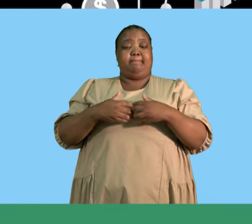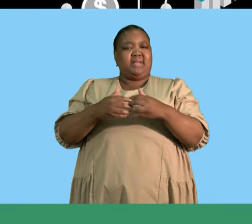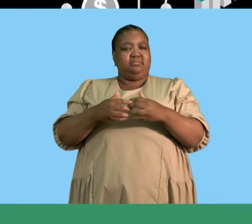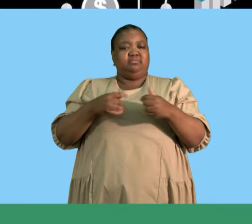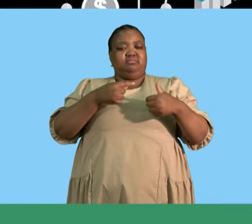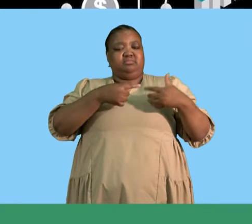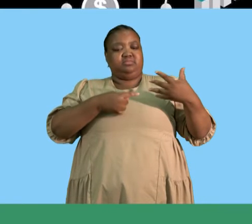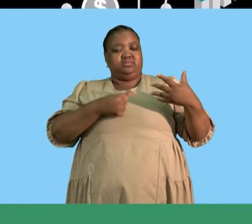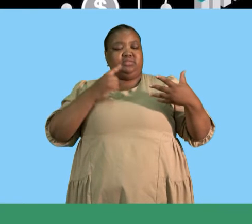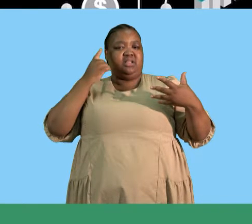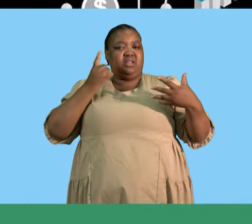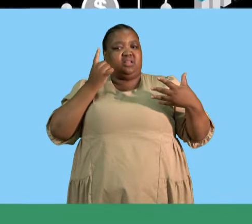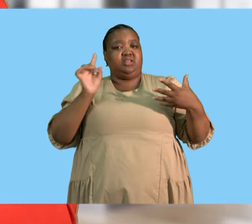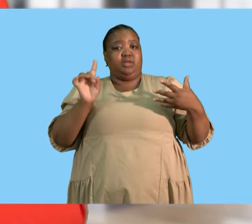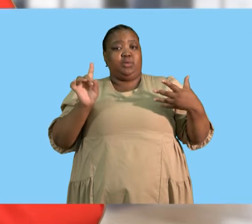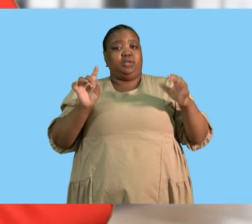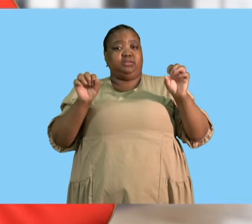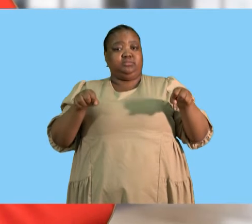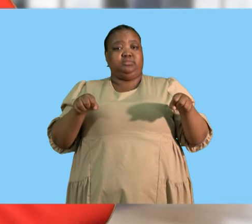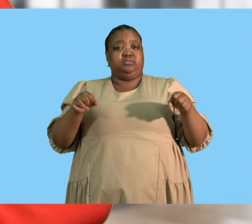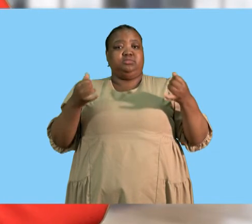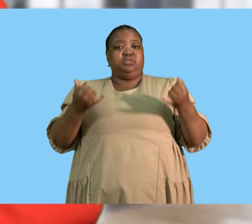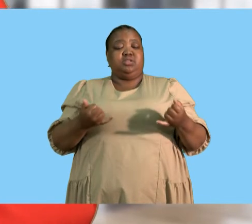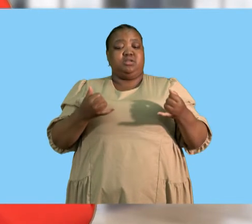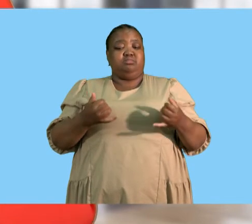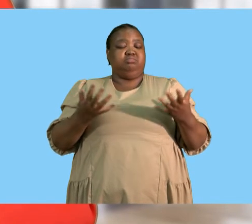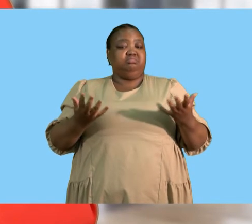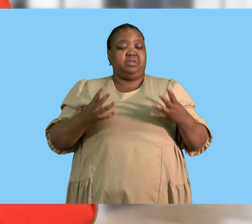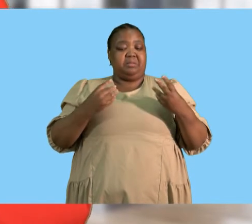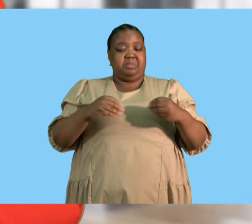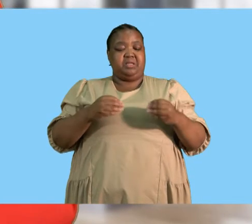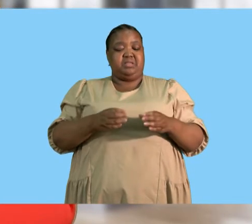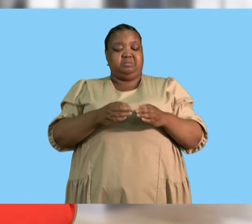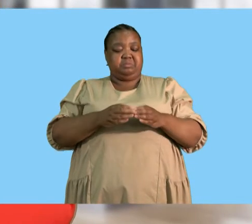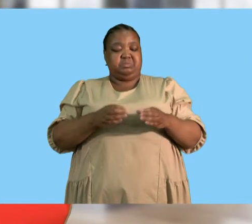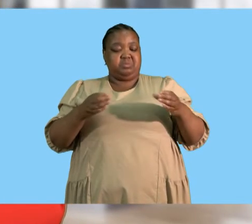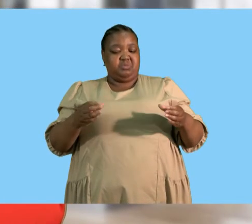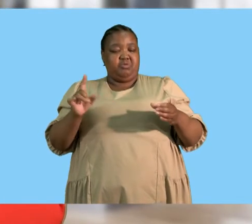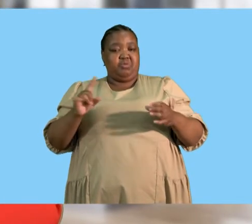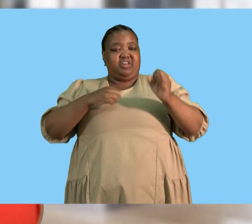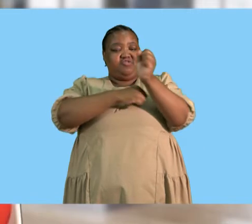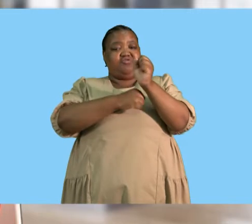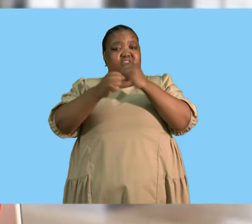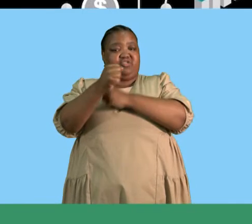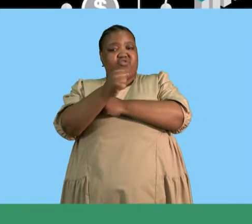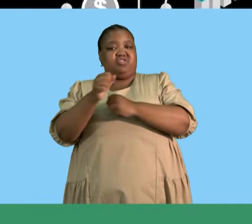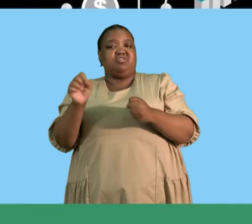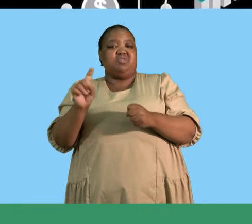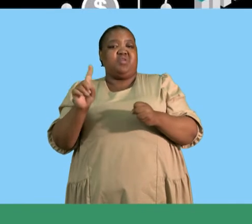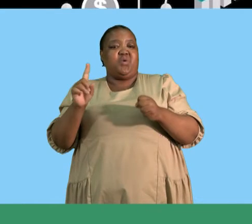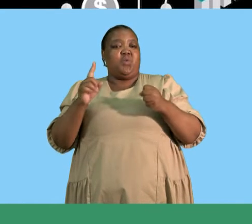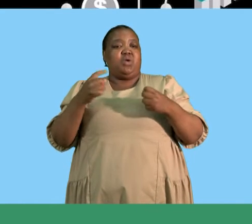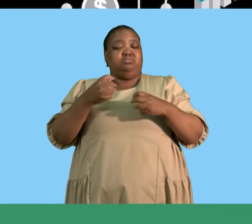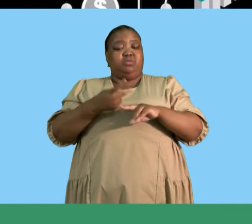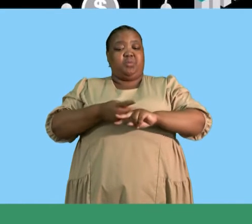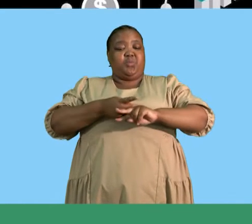the actual business. So now that you have an idea of the size and the structure and productivity, you must then